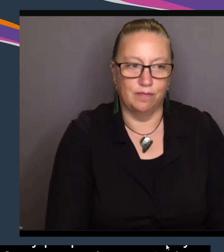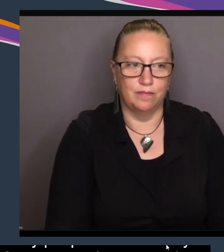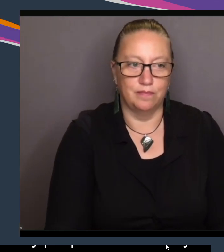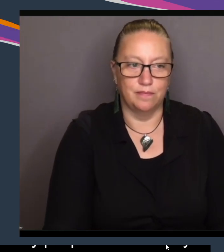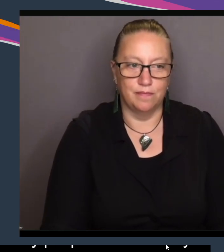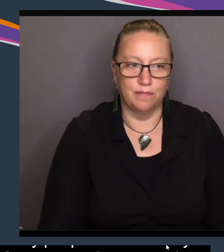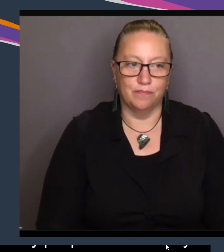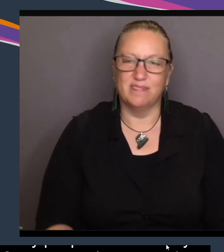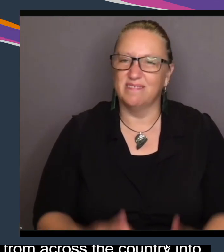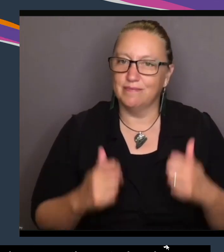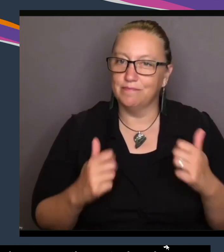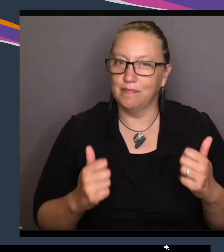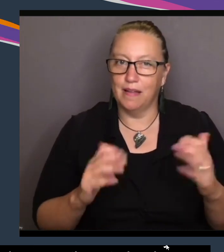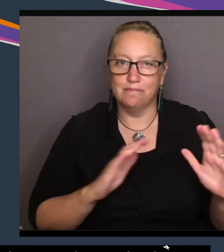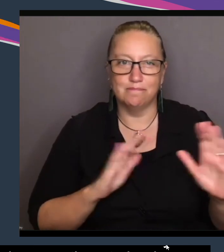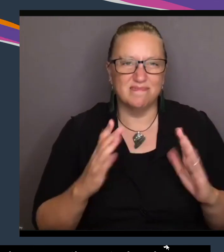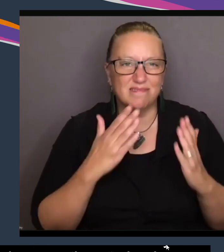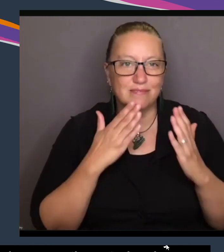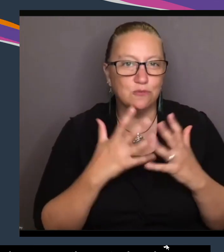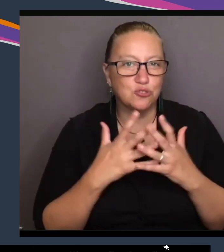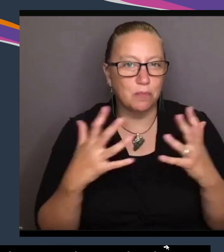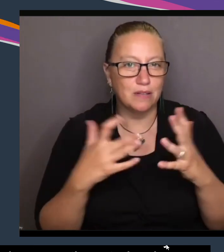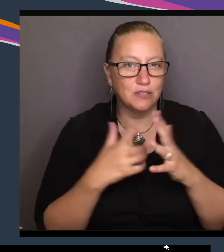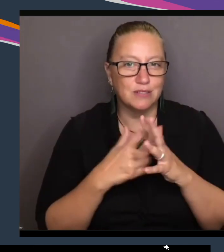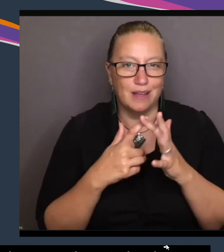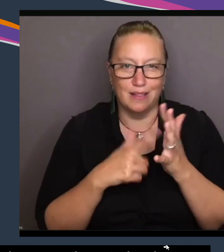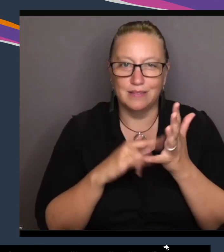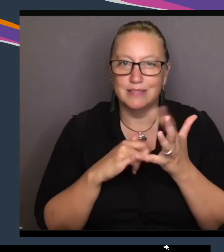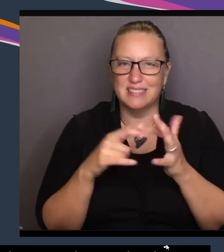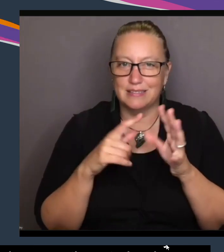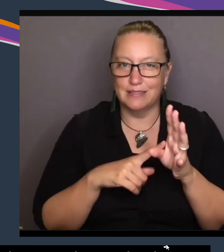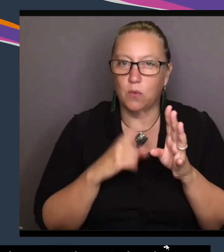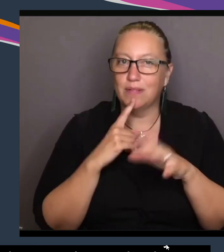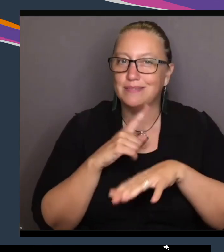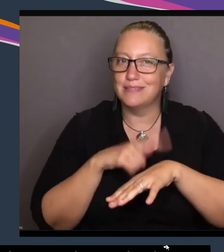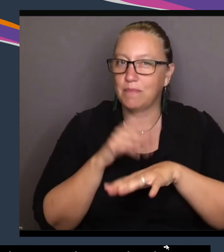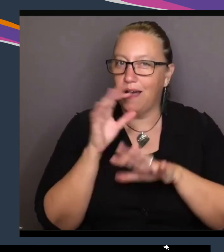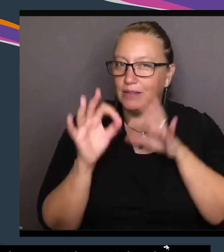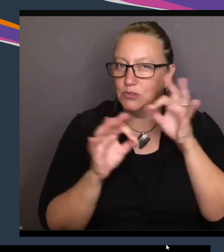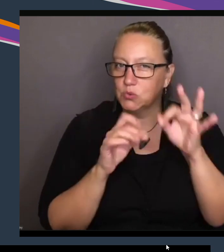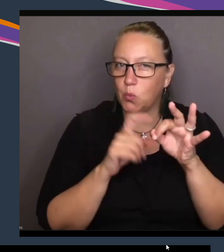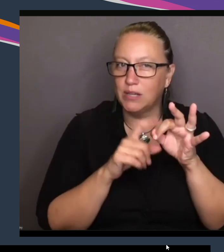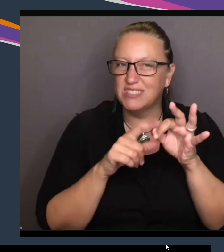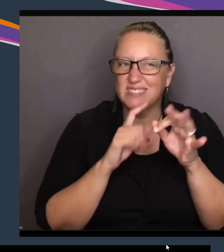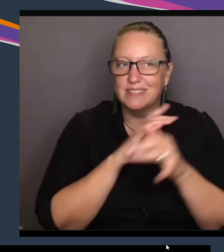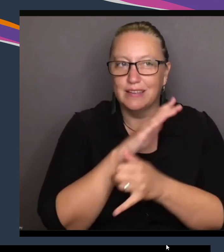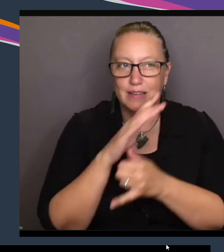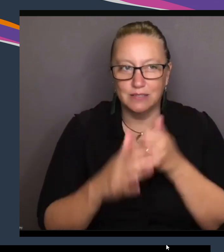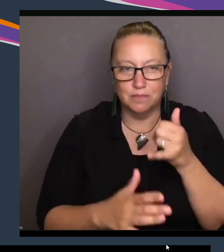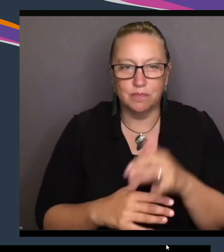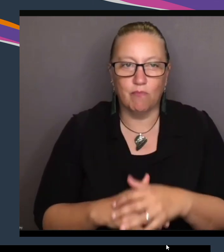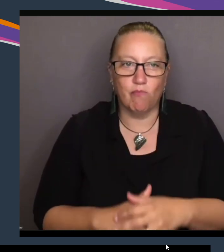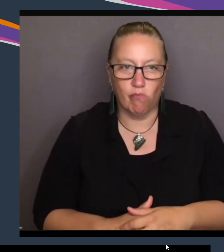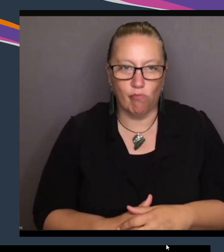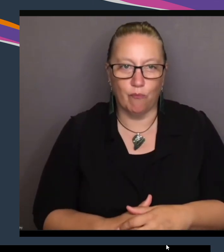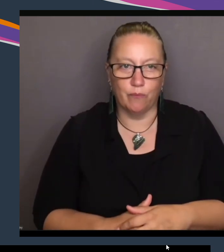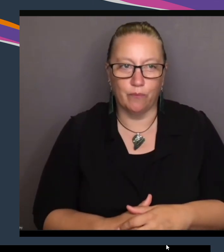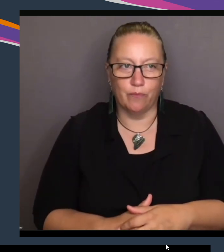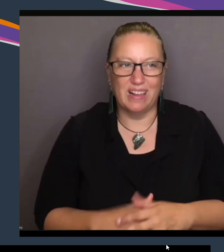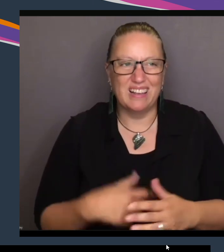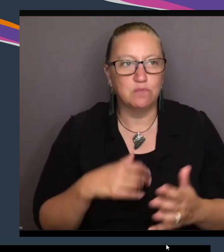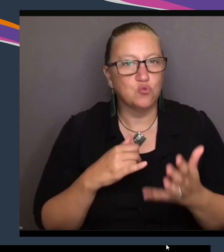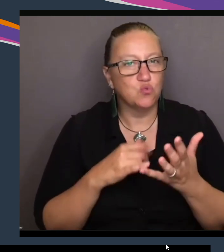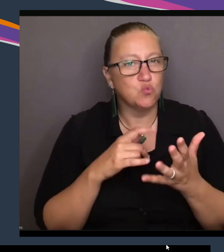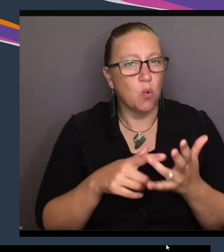Thank you so much, Kelsey, and there will be time to ask Kelsey some questions at the end as well. I'm so proud of the